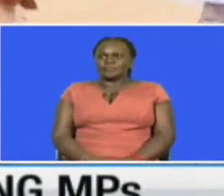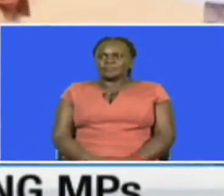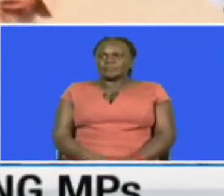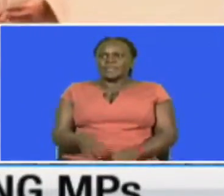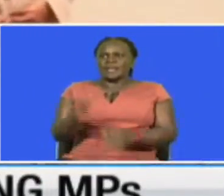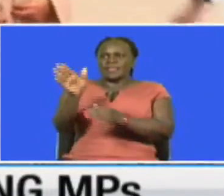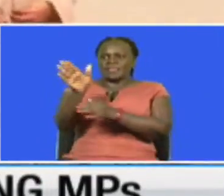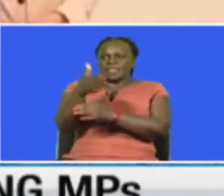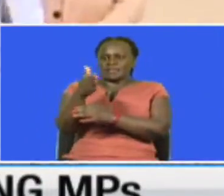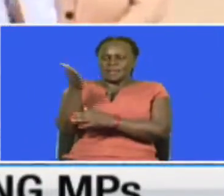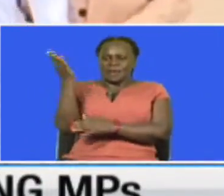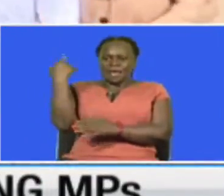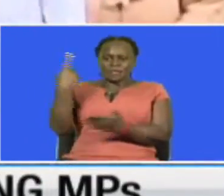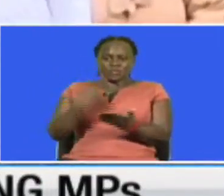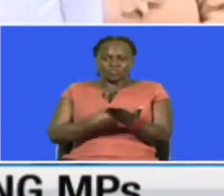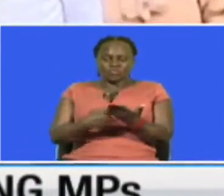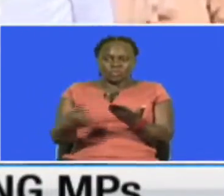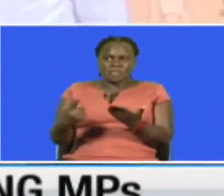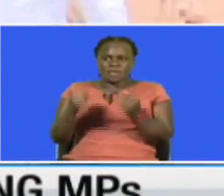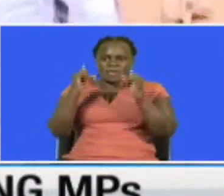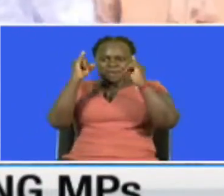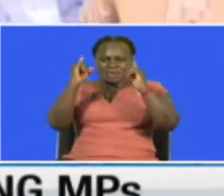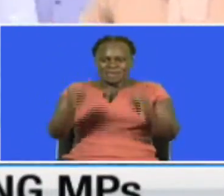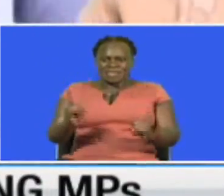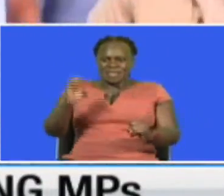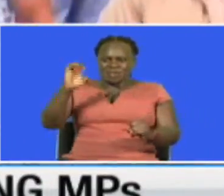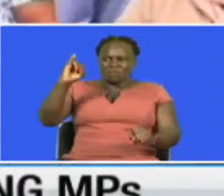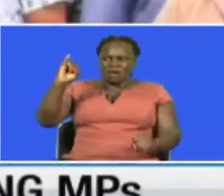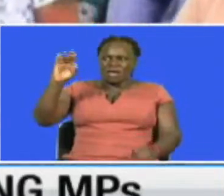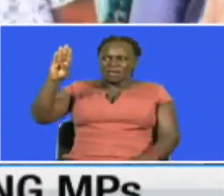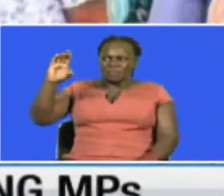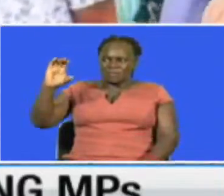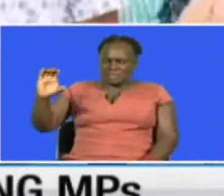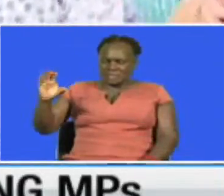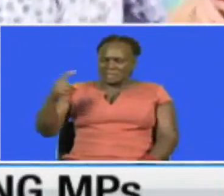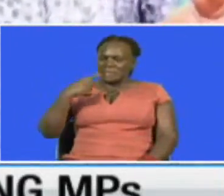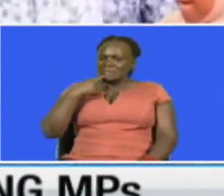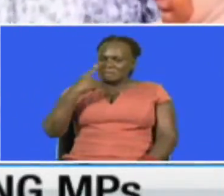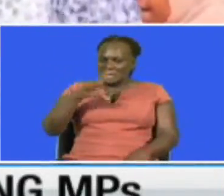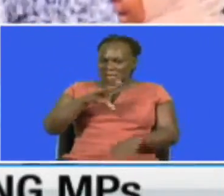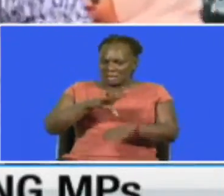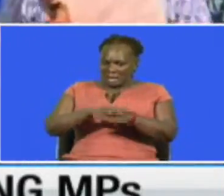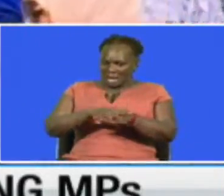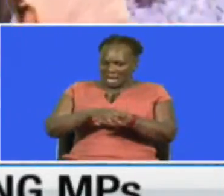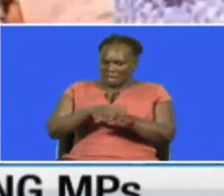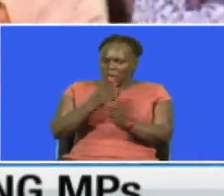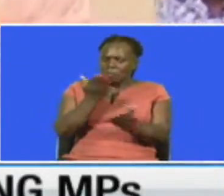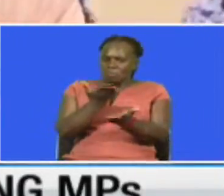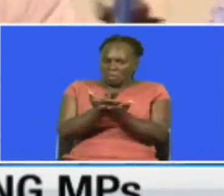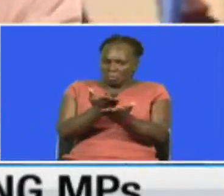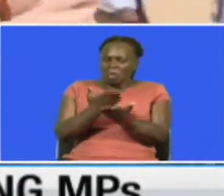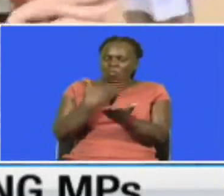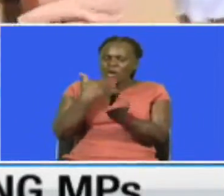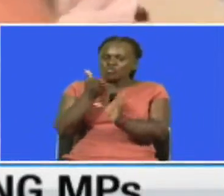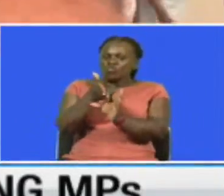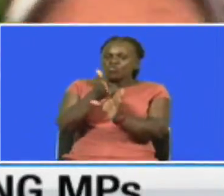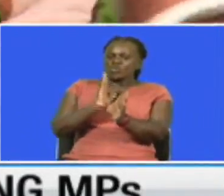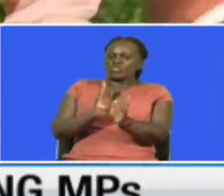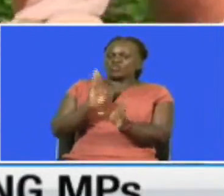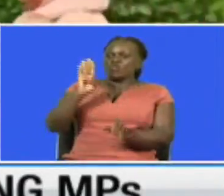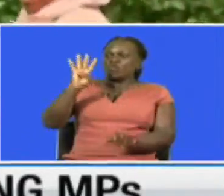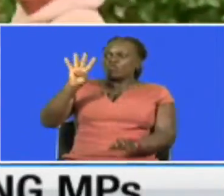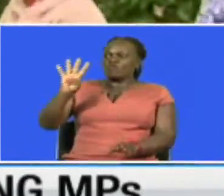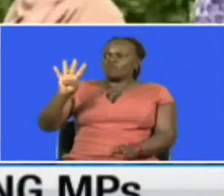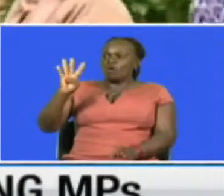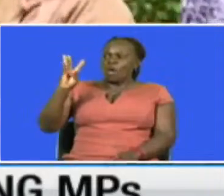On Thursday last week, the new IEBC Commission revealed to receiving petitions seeking to recall 4 members